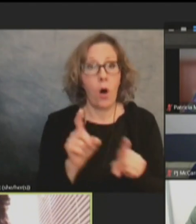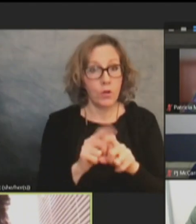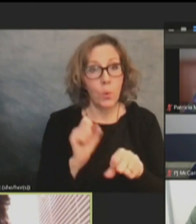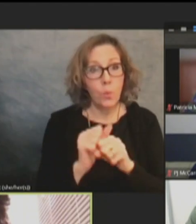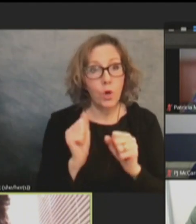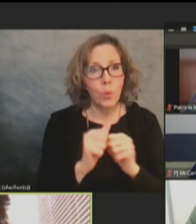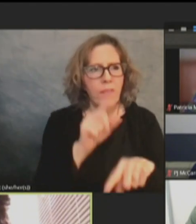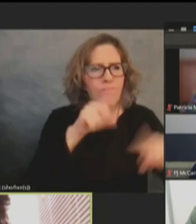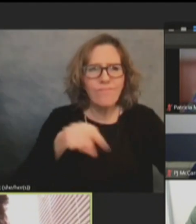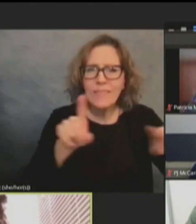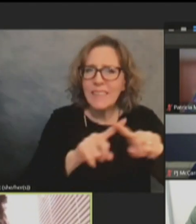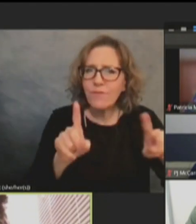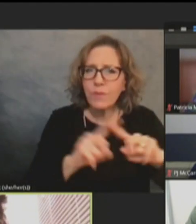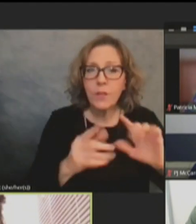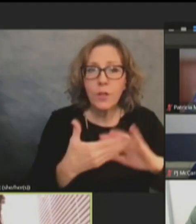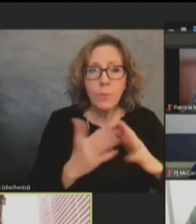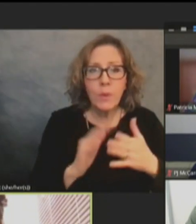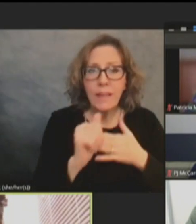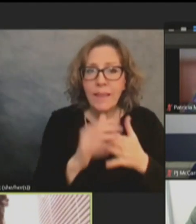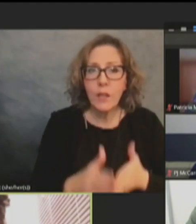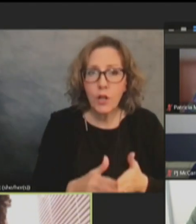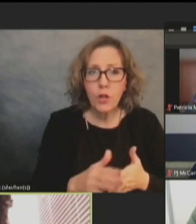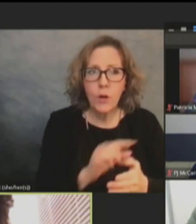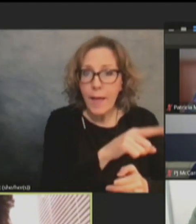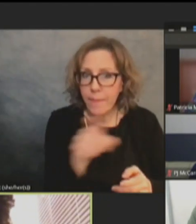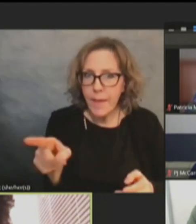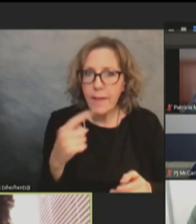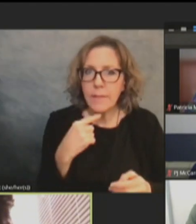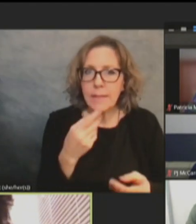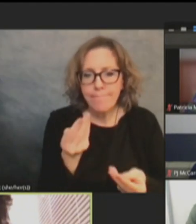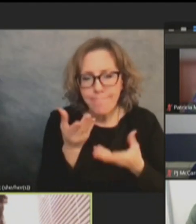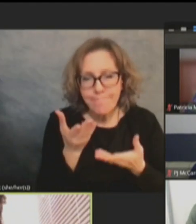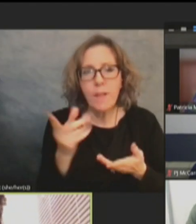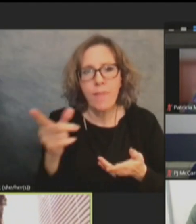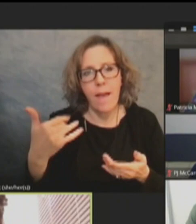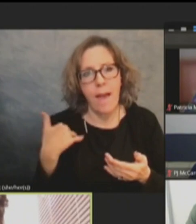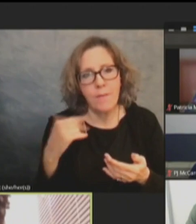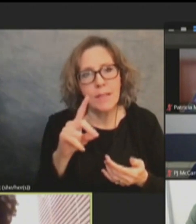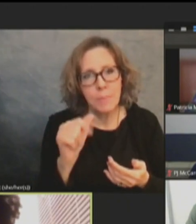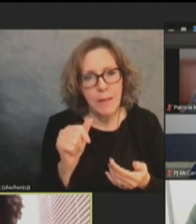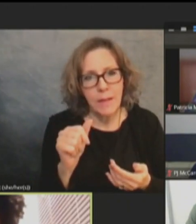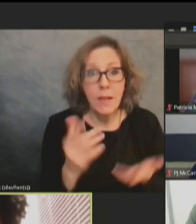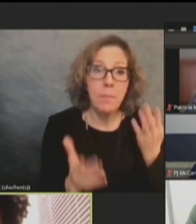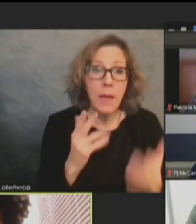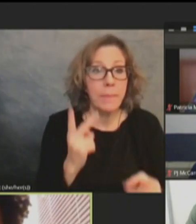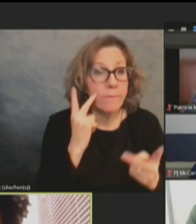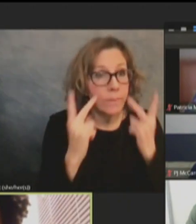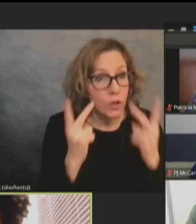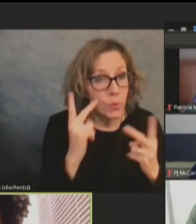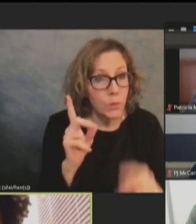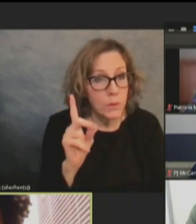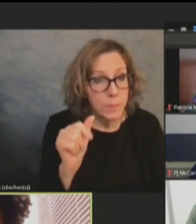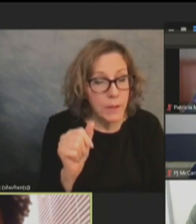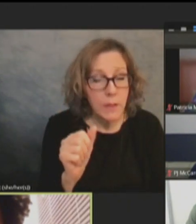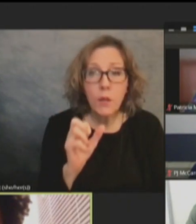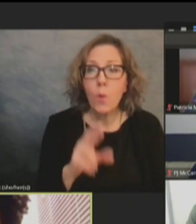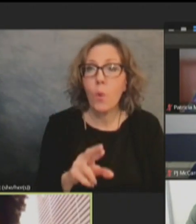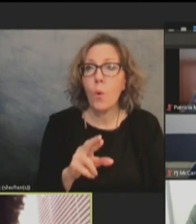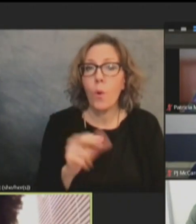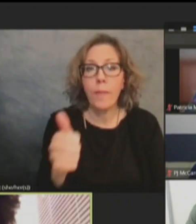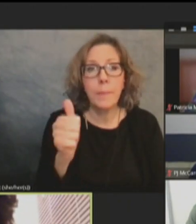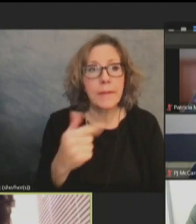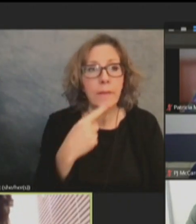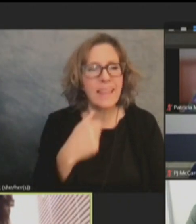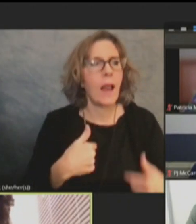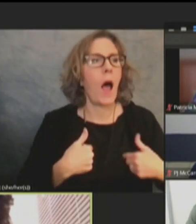also that shared that they had a disability, whether it was visual or whether it was through speech.